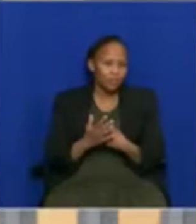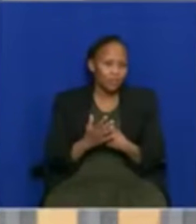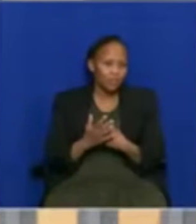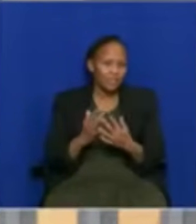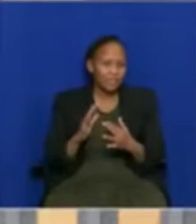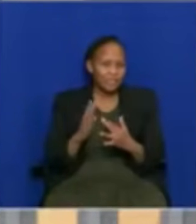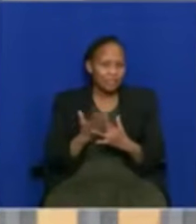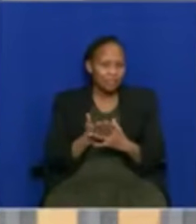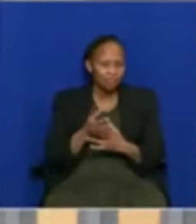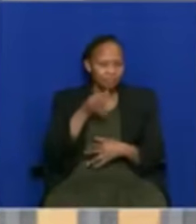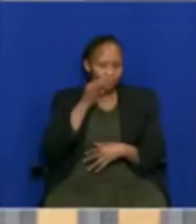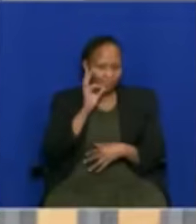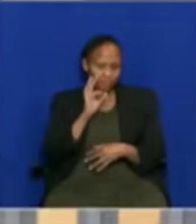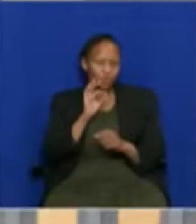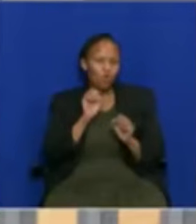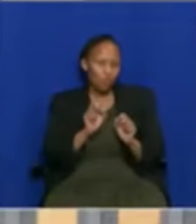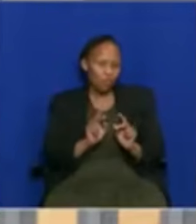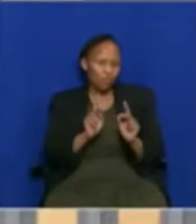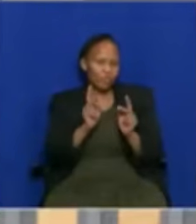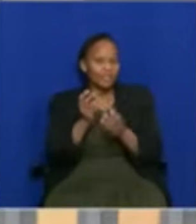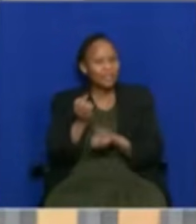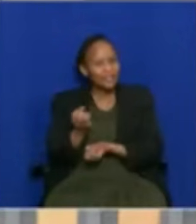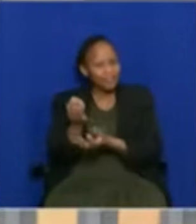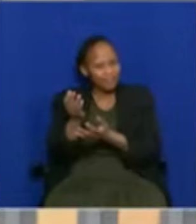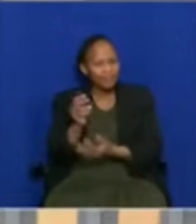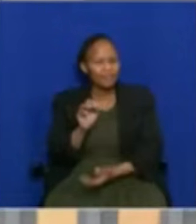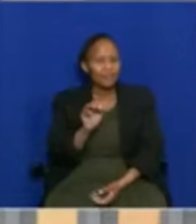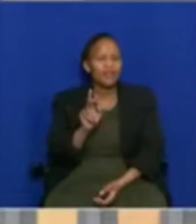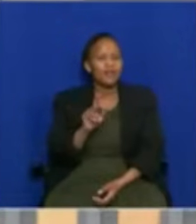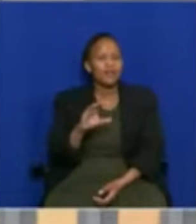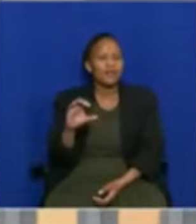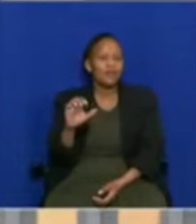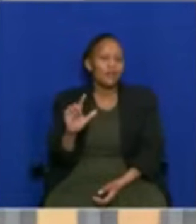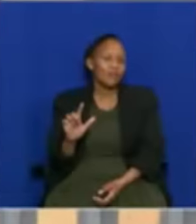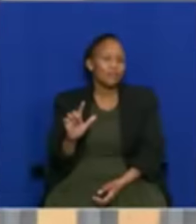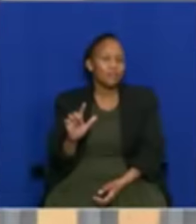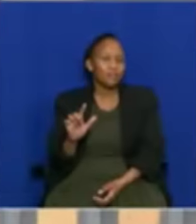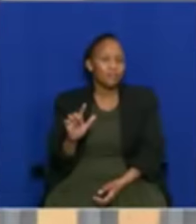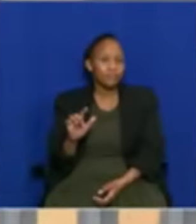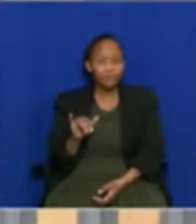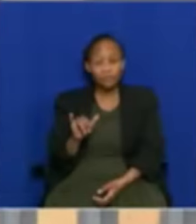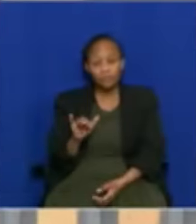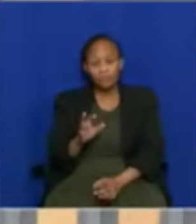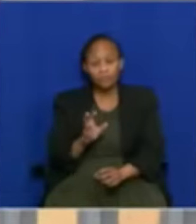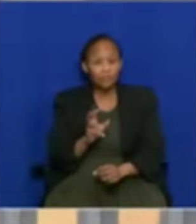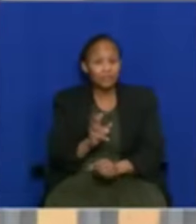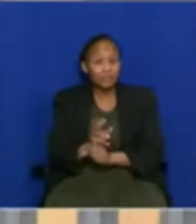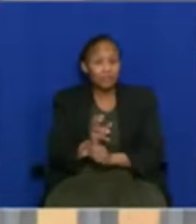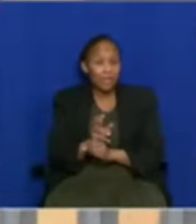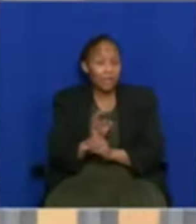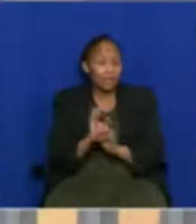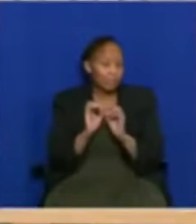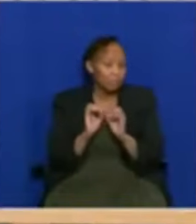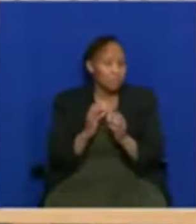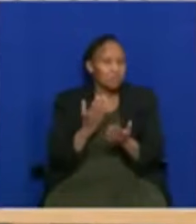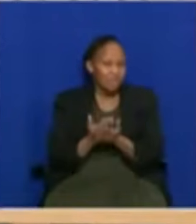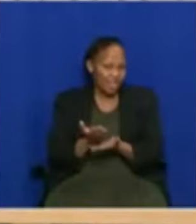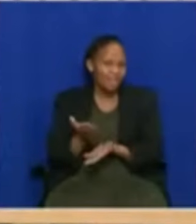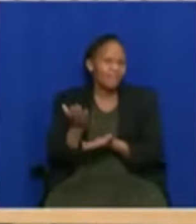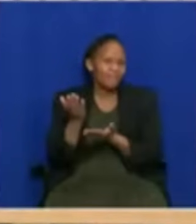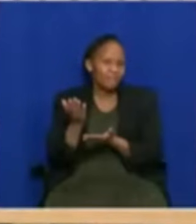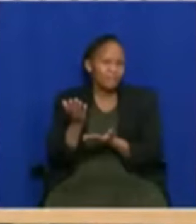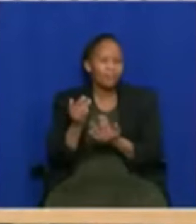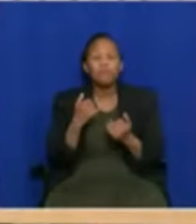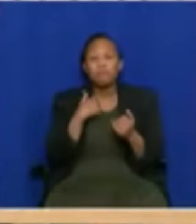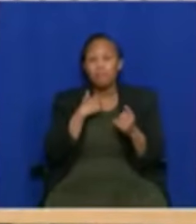Yes, my difficulty. If you have no difficulty doing it that way. I have a huge difficulty, unfortunately, Chair, and